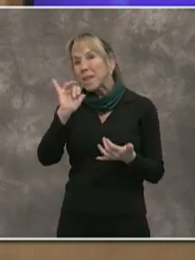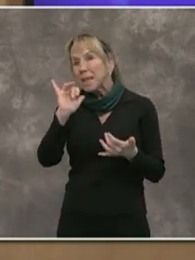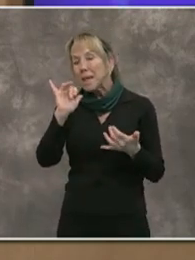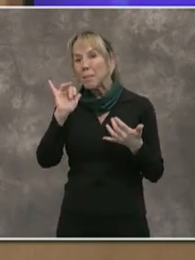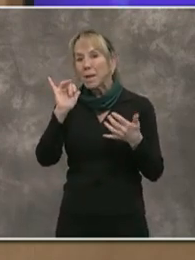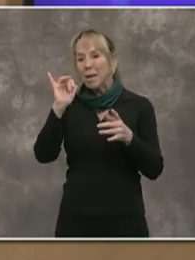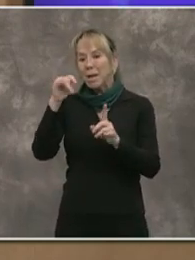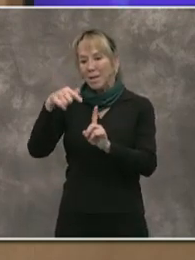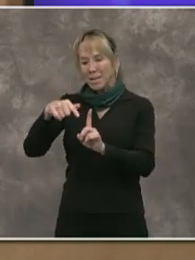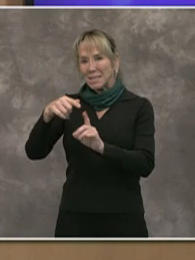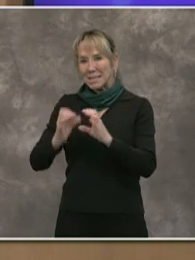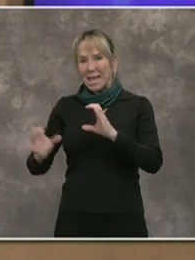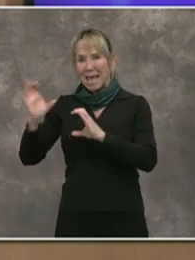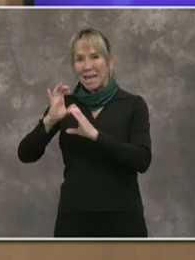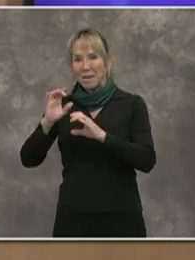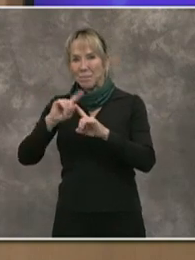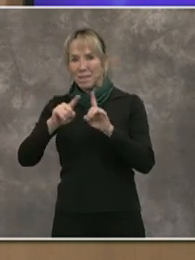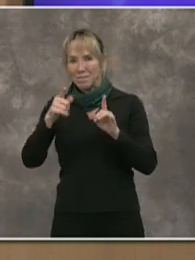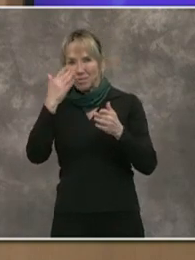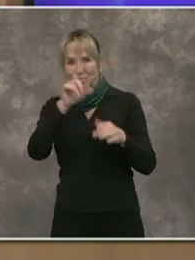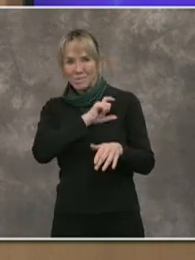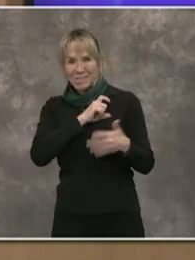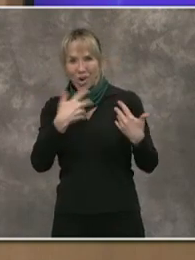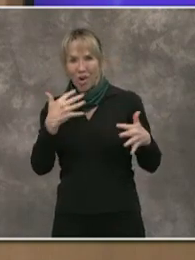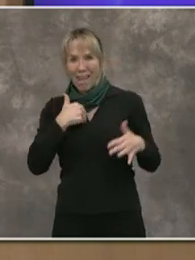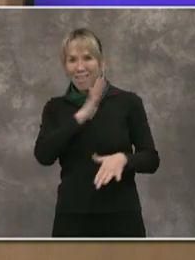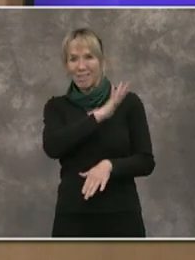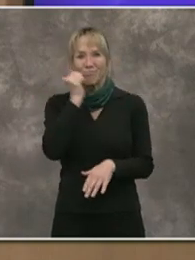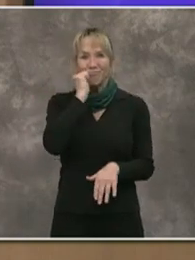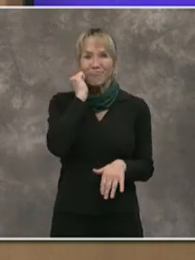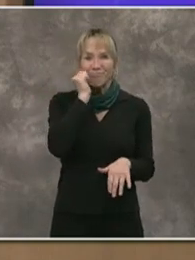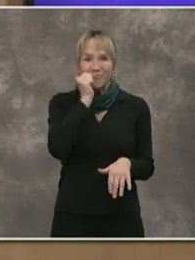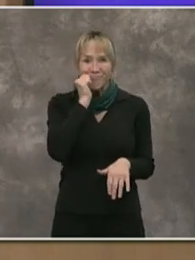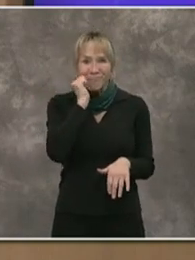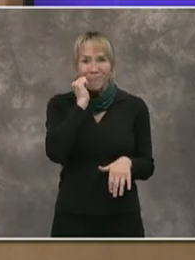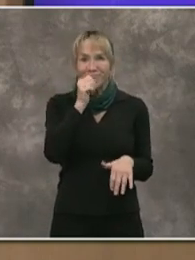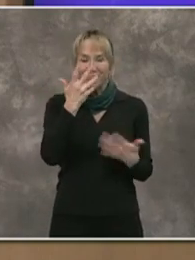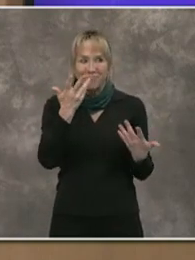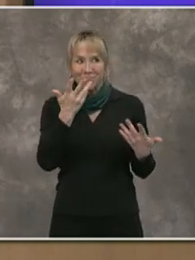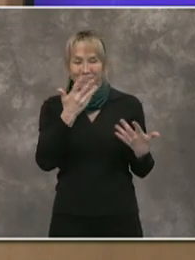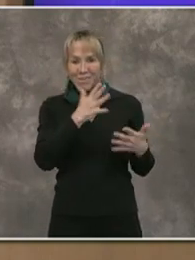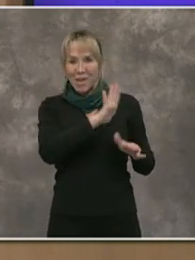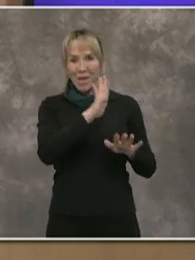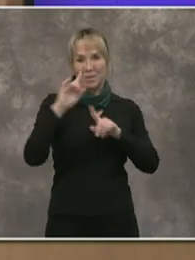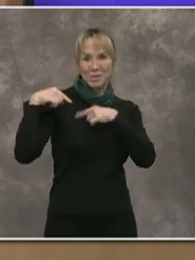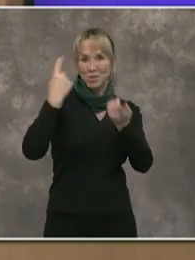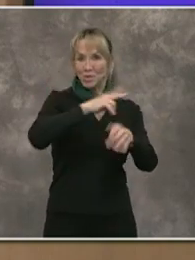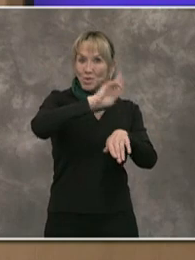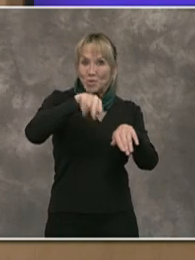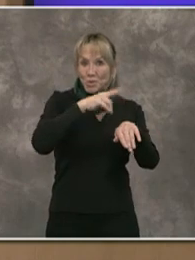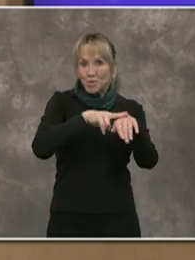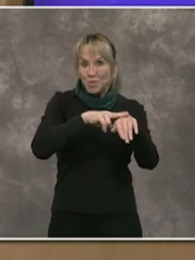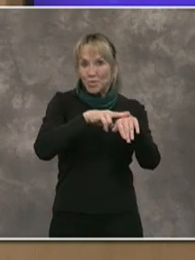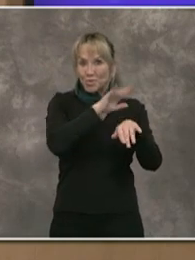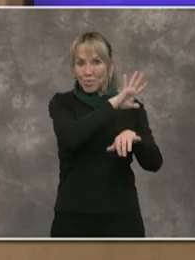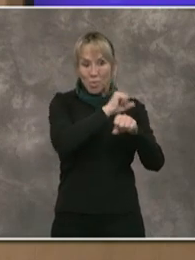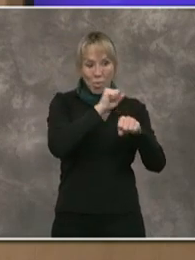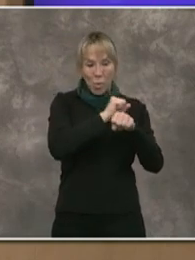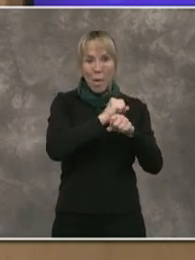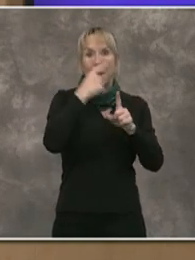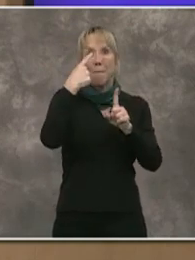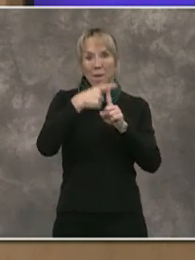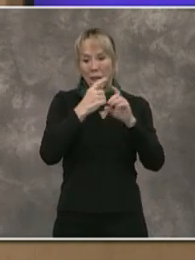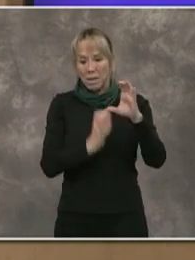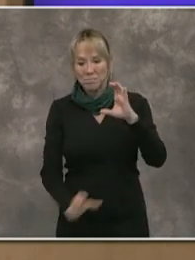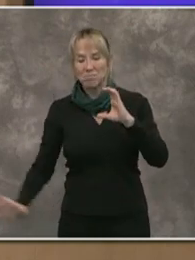the enforcing laws, or enforcing all of the existing laws that they have to do every single day as a matter of their course. And